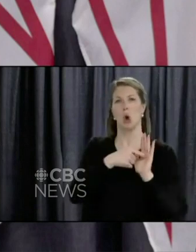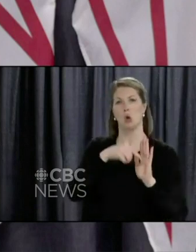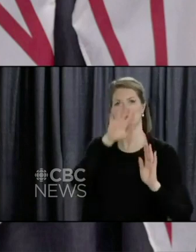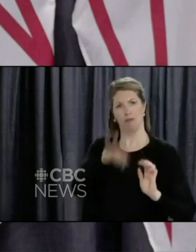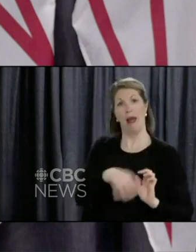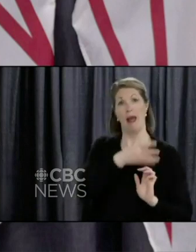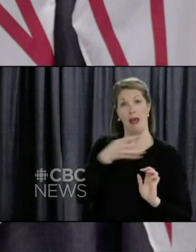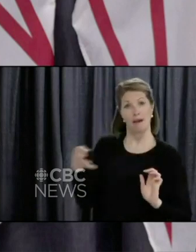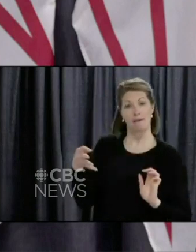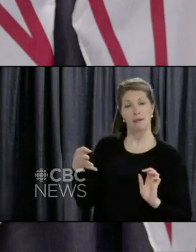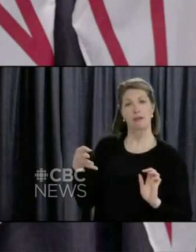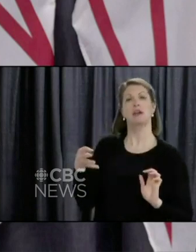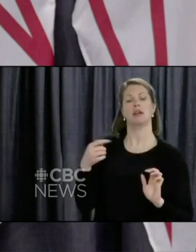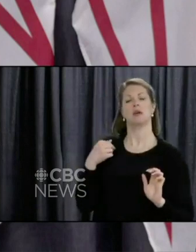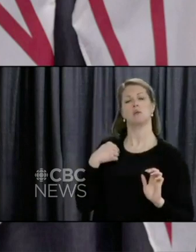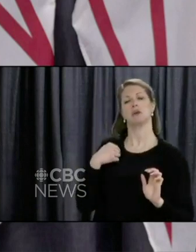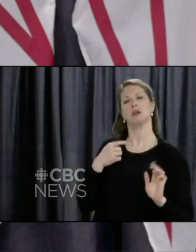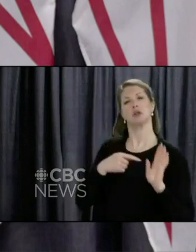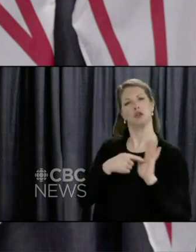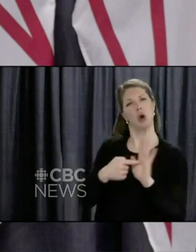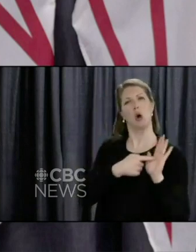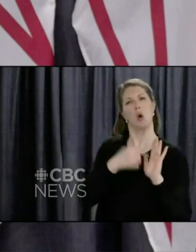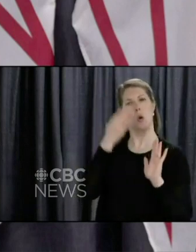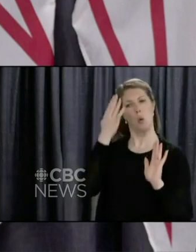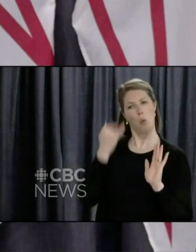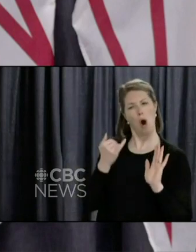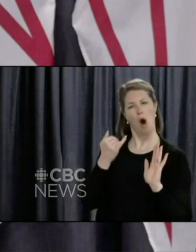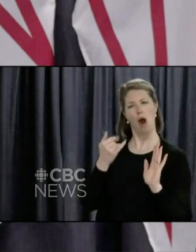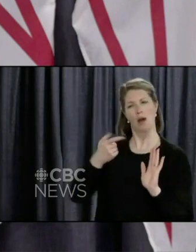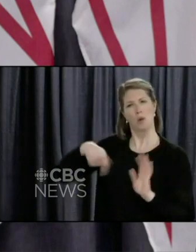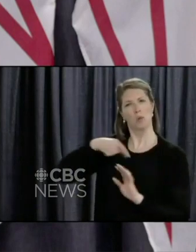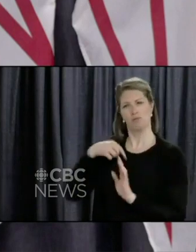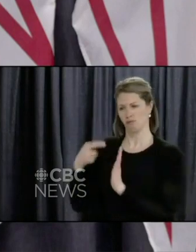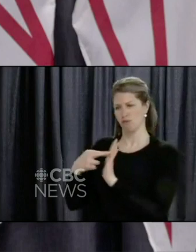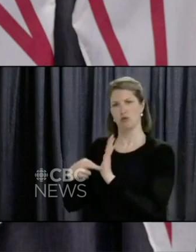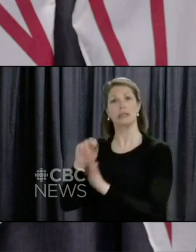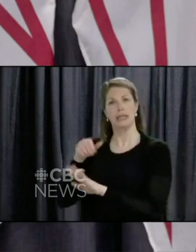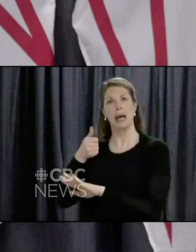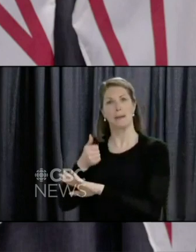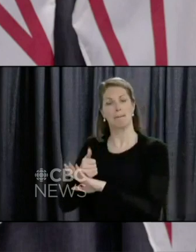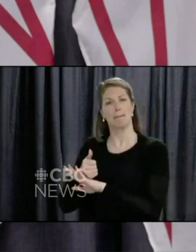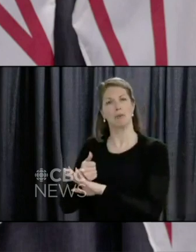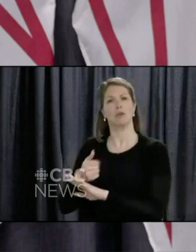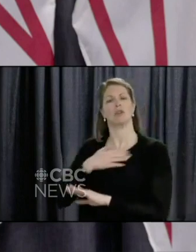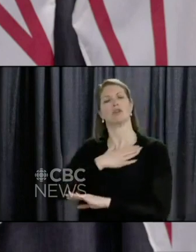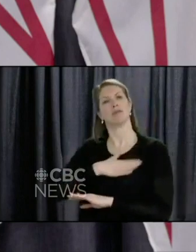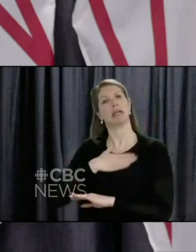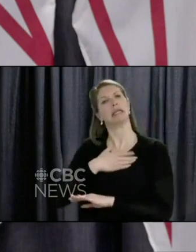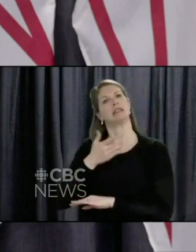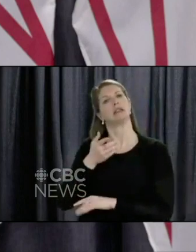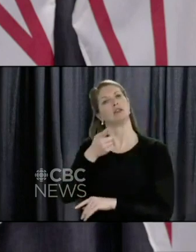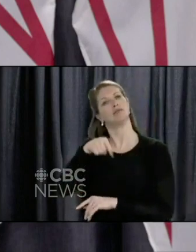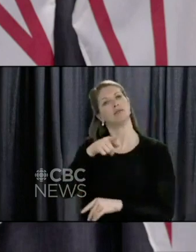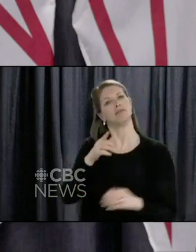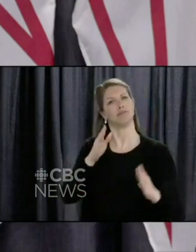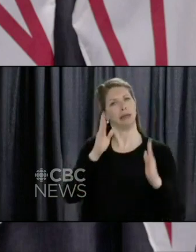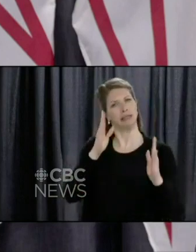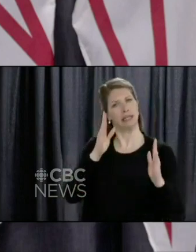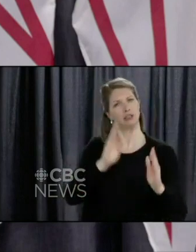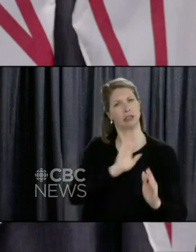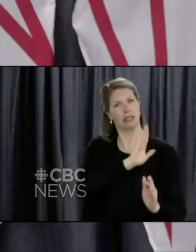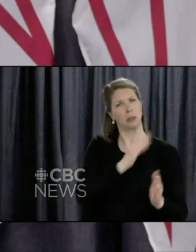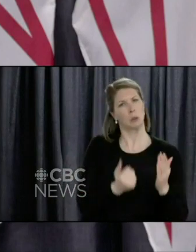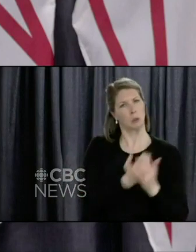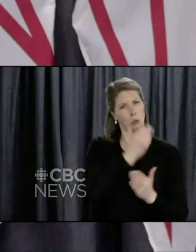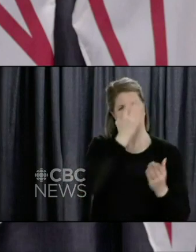that we have put in place. So I ask you to please pay very close attention as I now hand it over